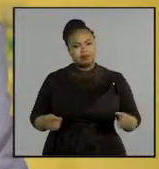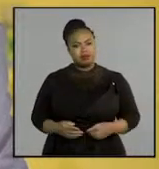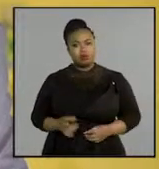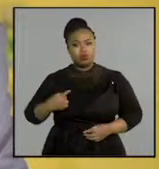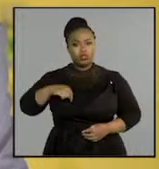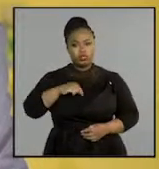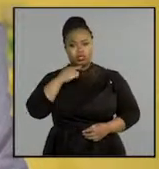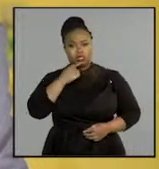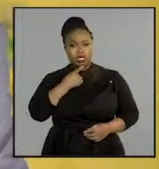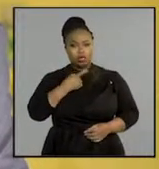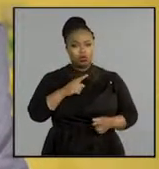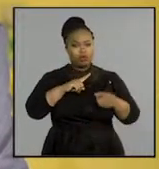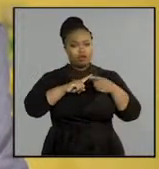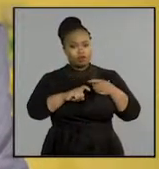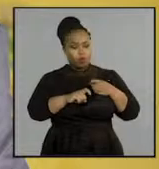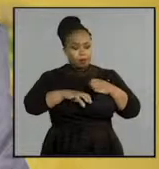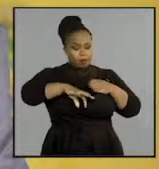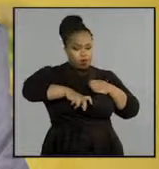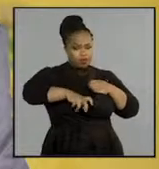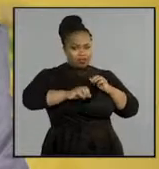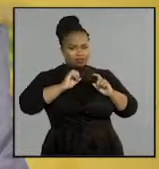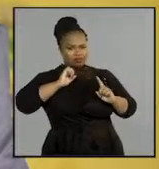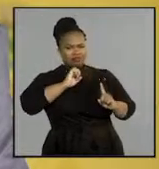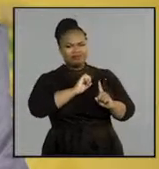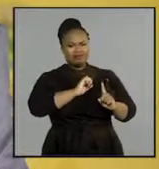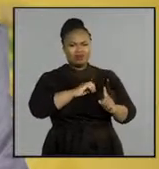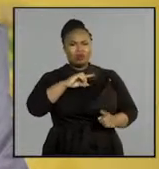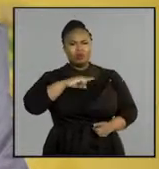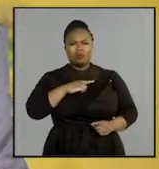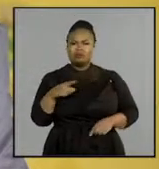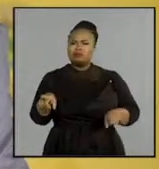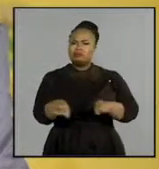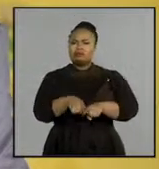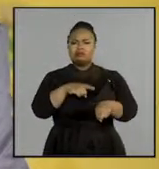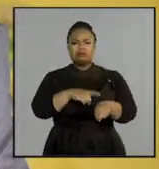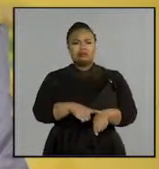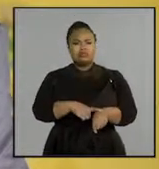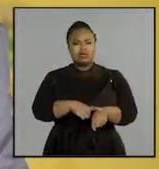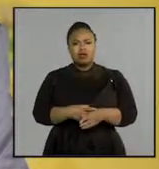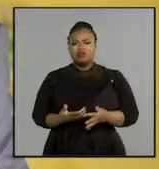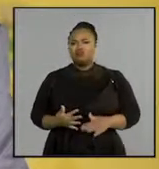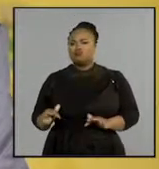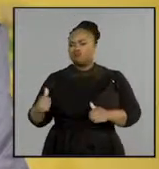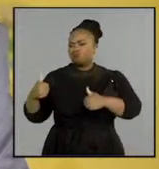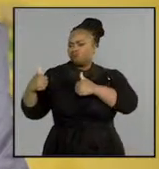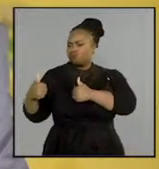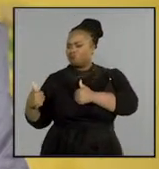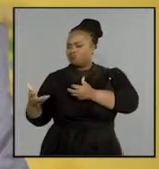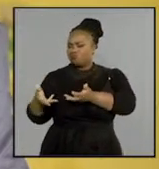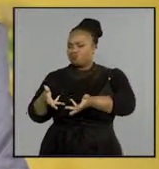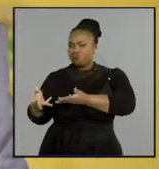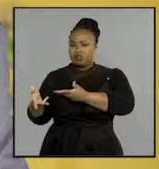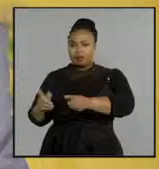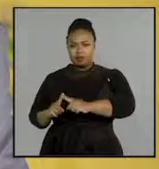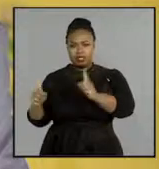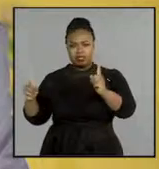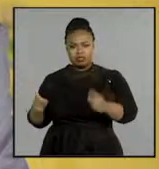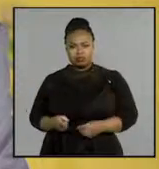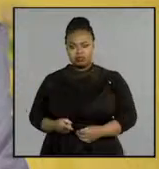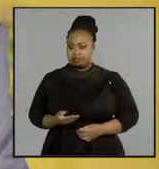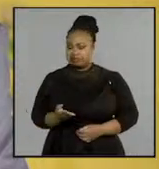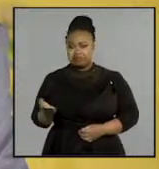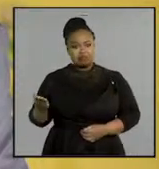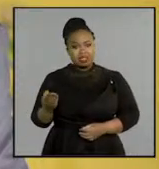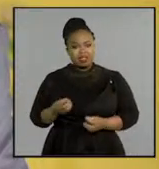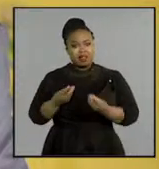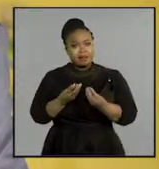cannot claim to be the descendants of Charlotte Maxeke while we dine and wine with those men who